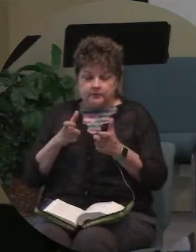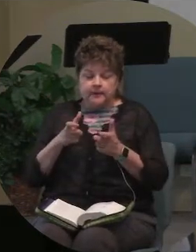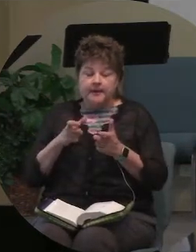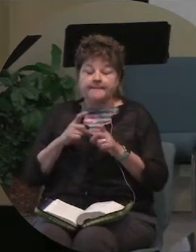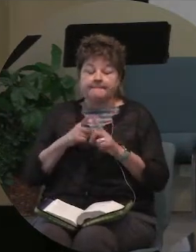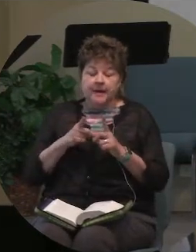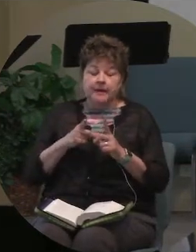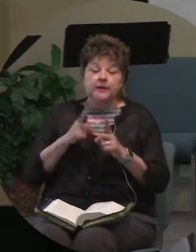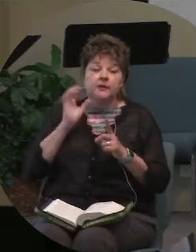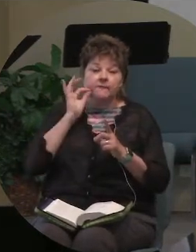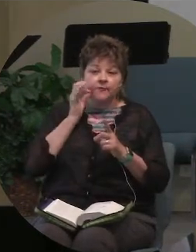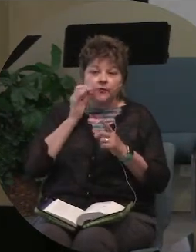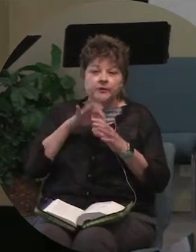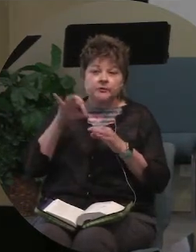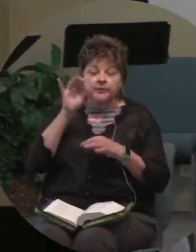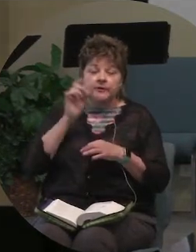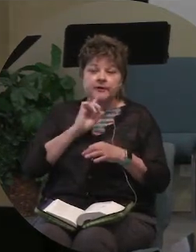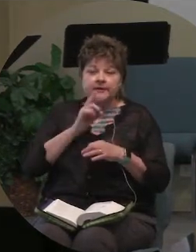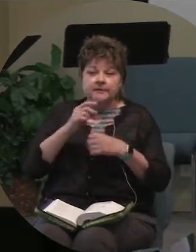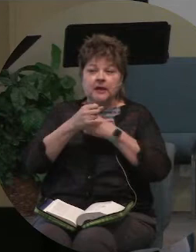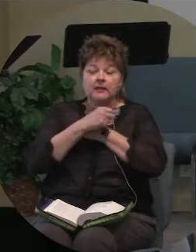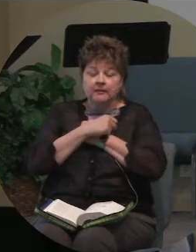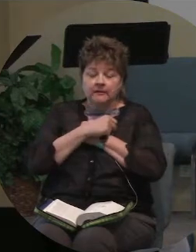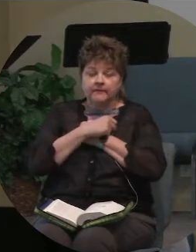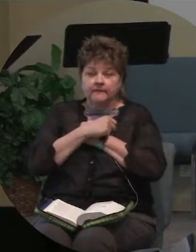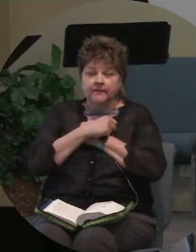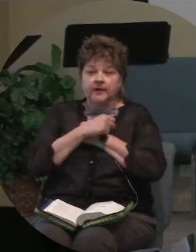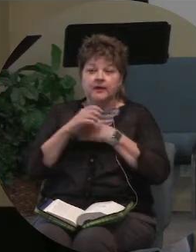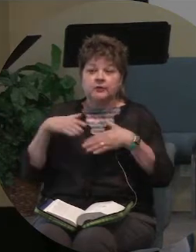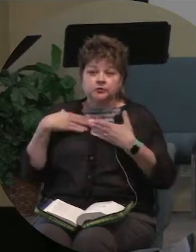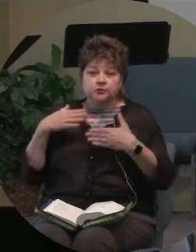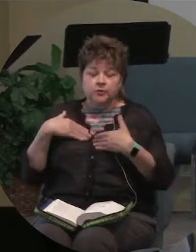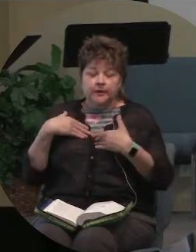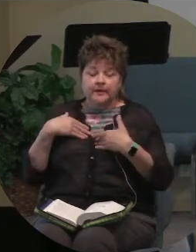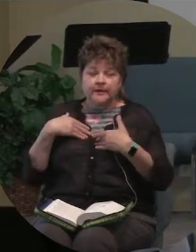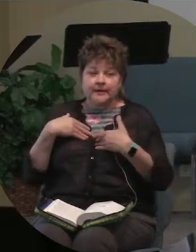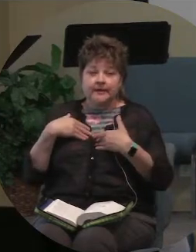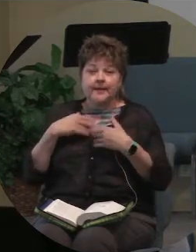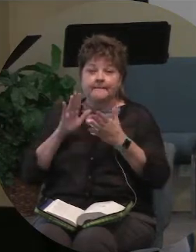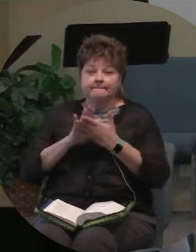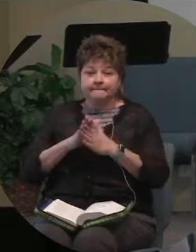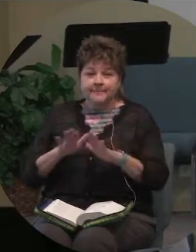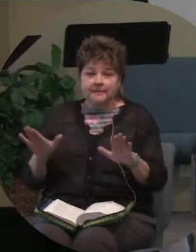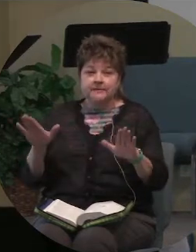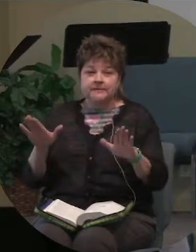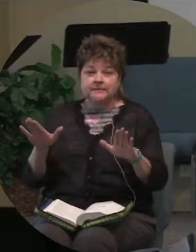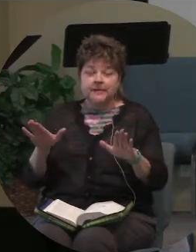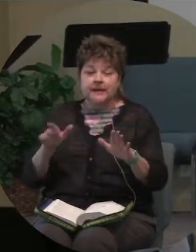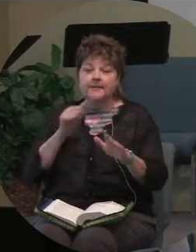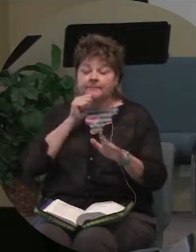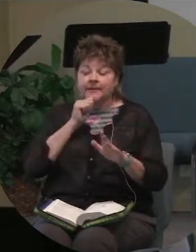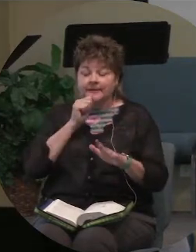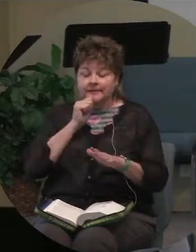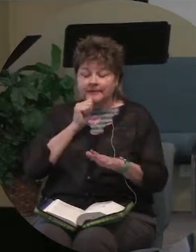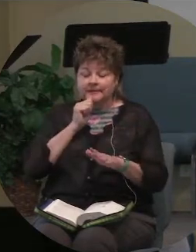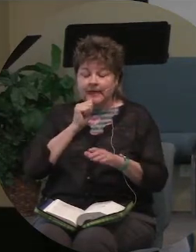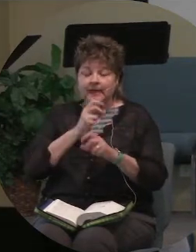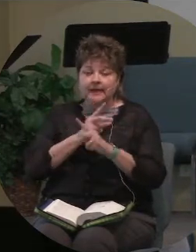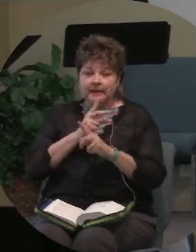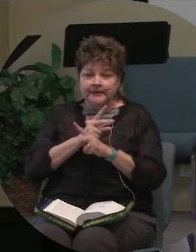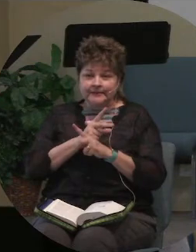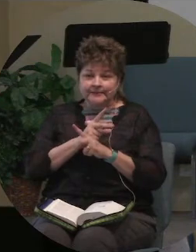the Spirit is love, joy, peace, patience,